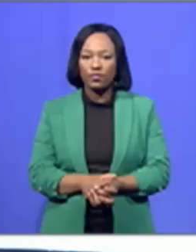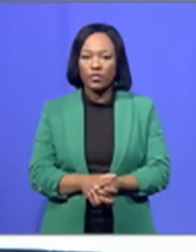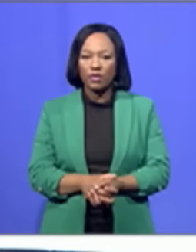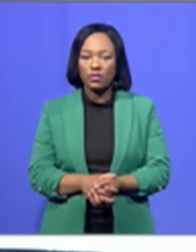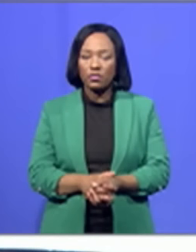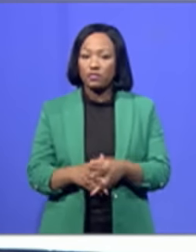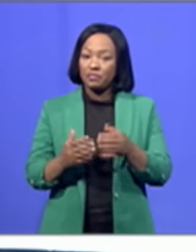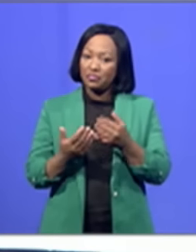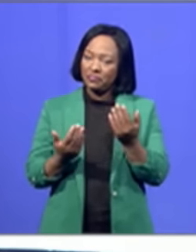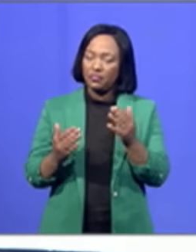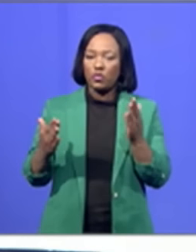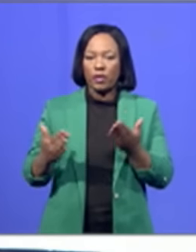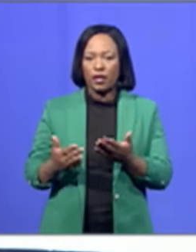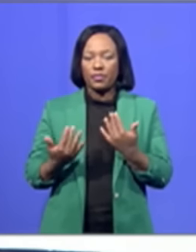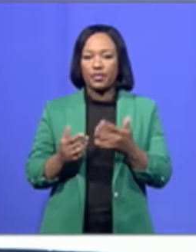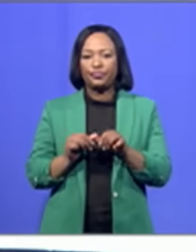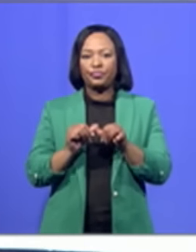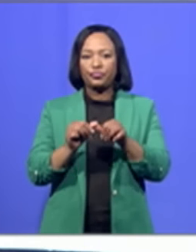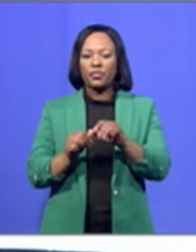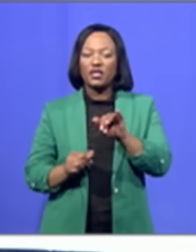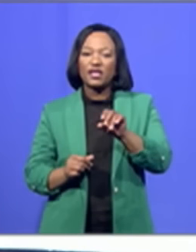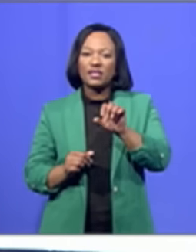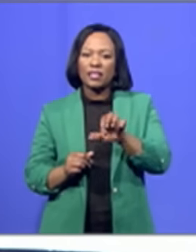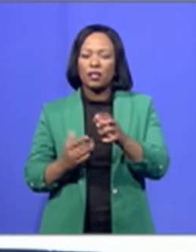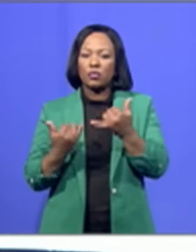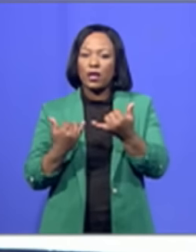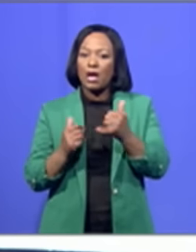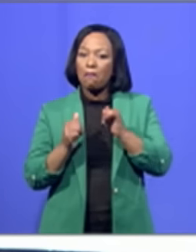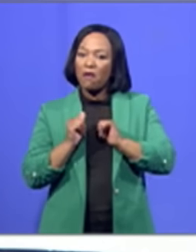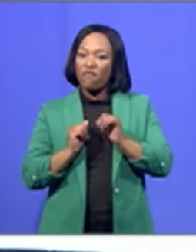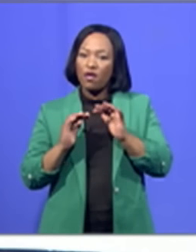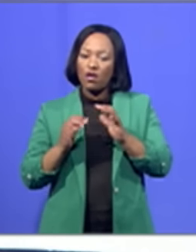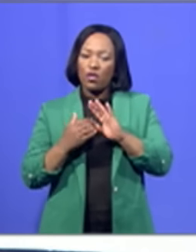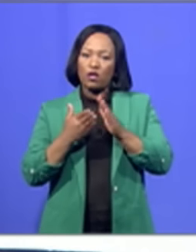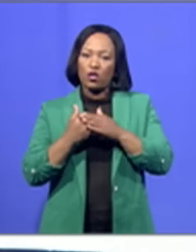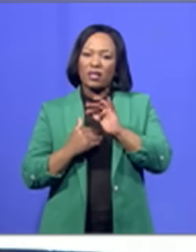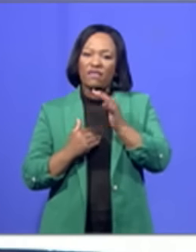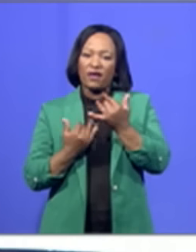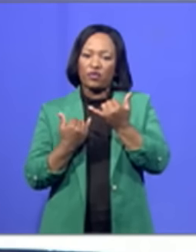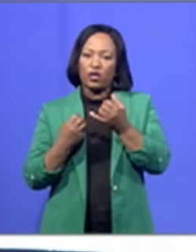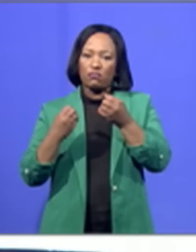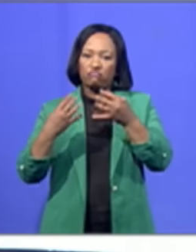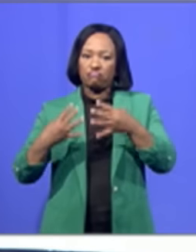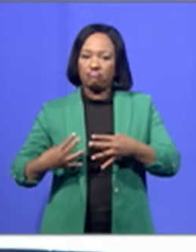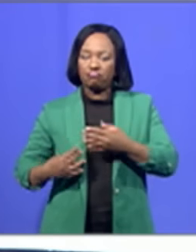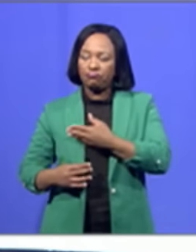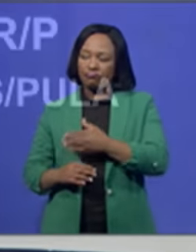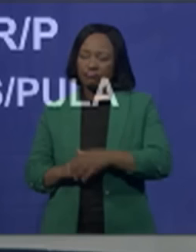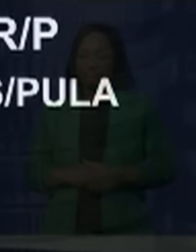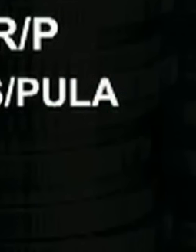Re sa le amogela bjale re boneng ka boripana gore mebraka di share hlole eme bjang ge SE tswalela pijana ka iri ya bohlano.